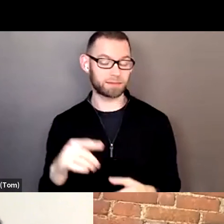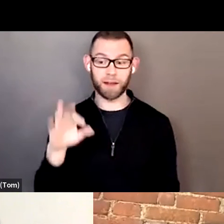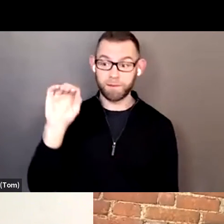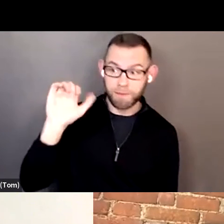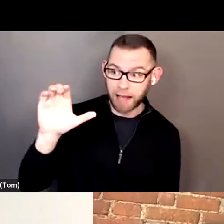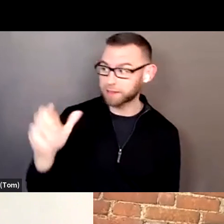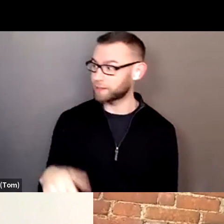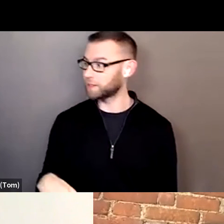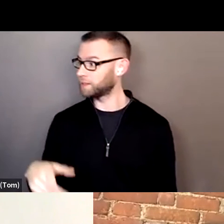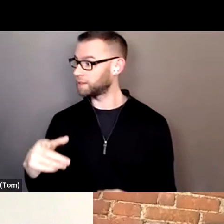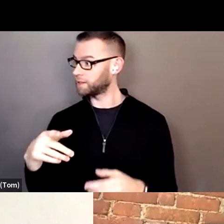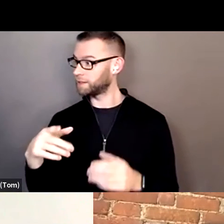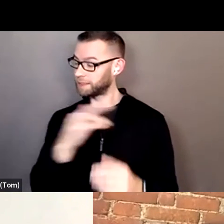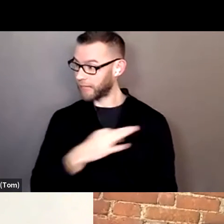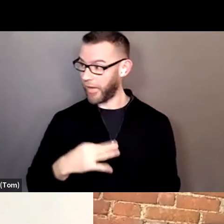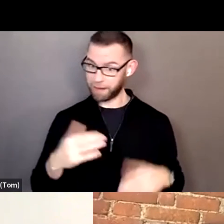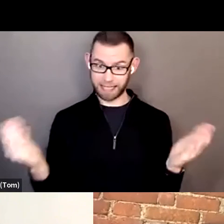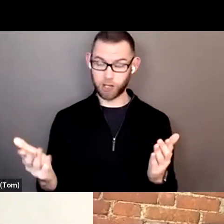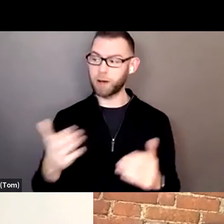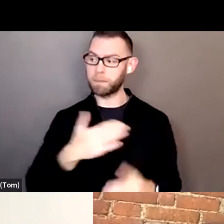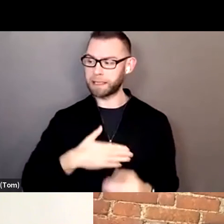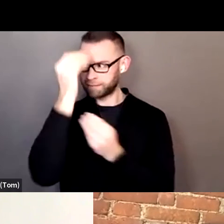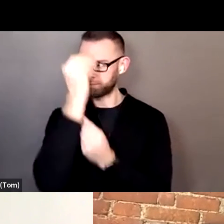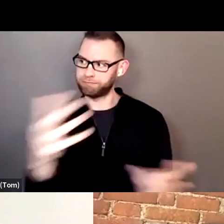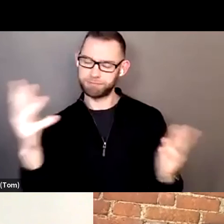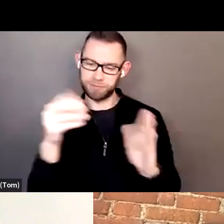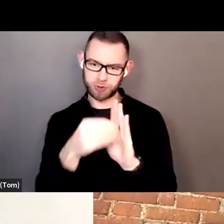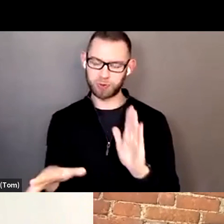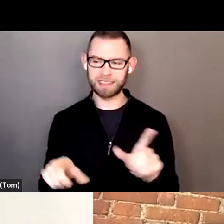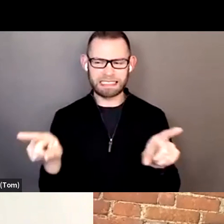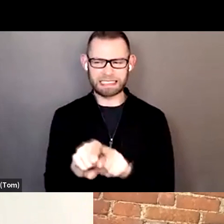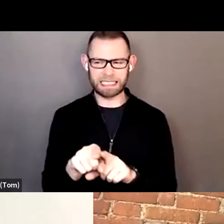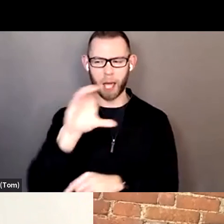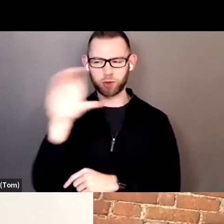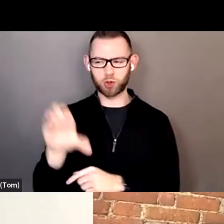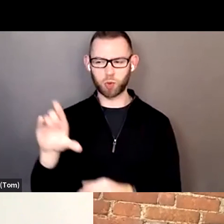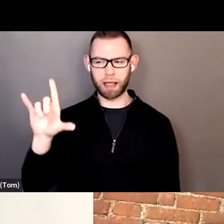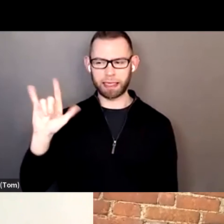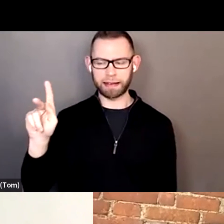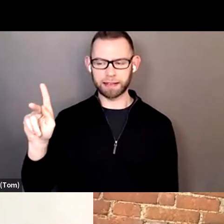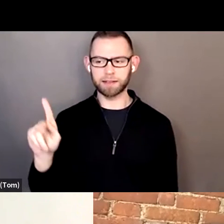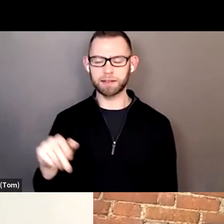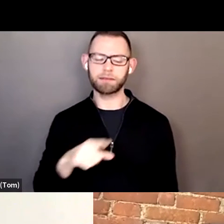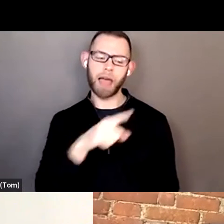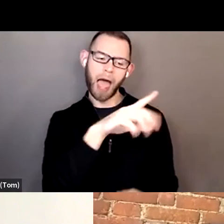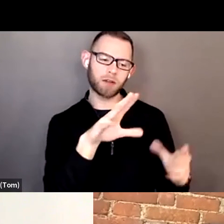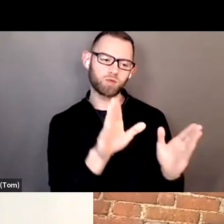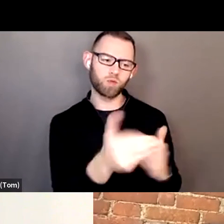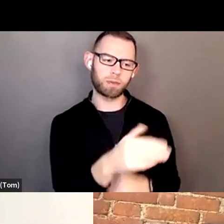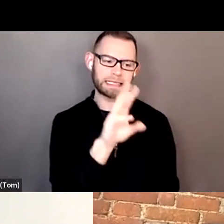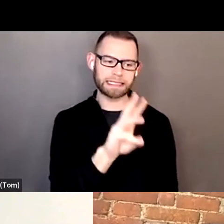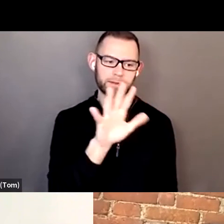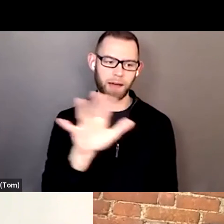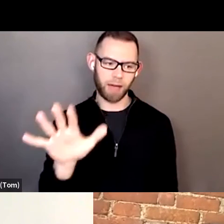attend our event next Friday at 3 p.m. using the same Zoom link and also in room 655. It would be great if students join